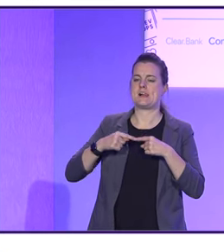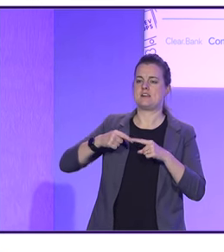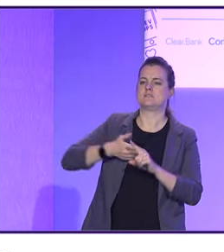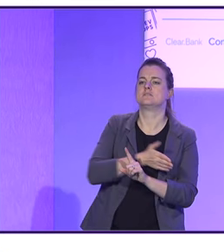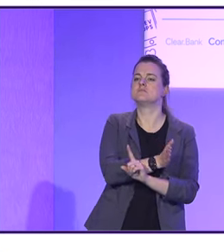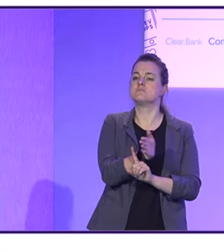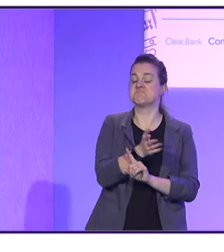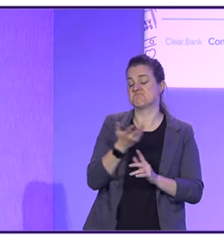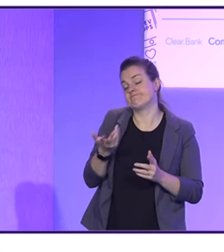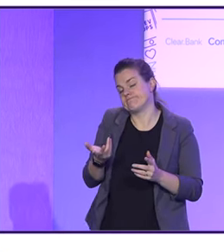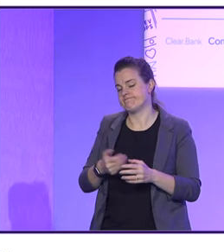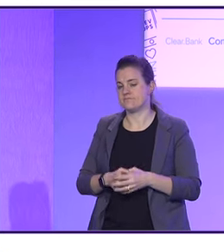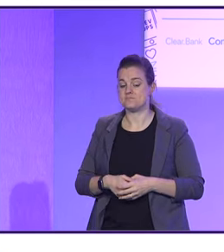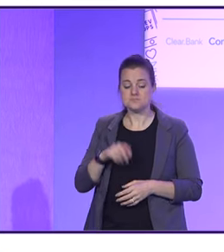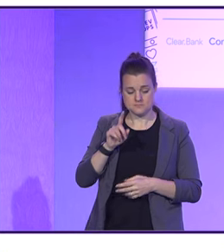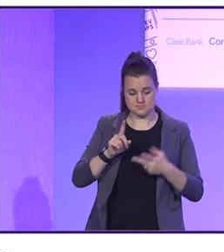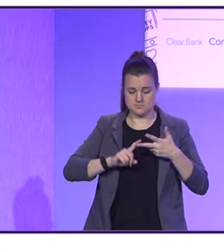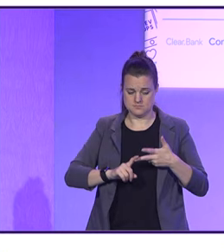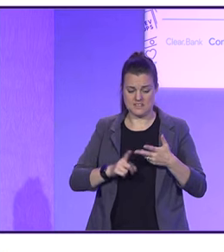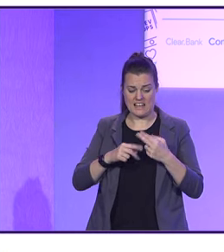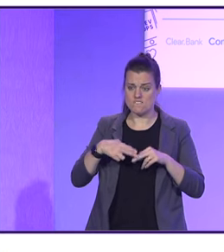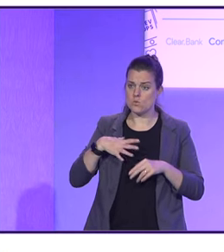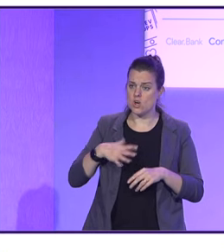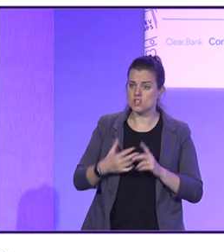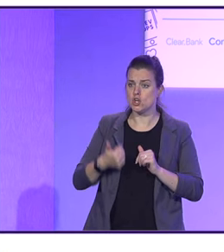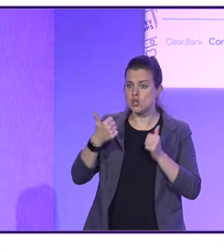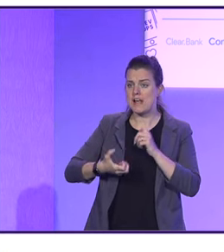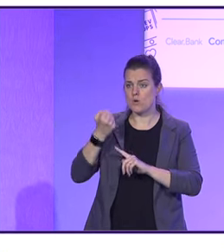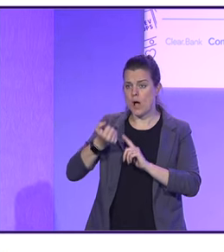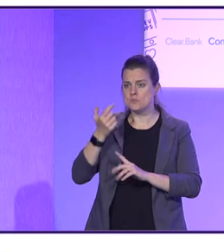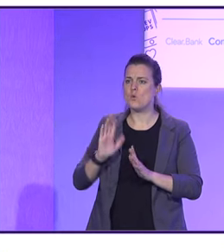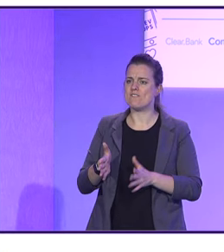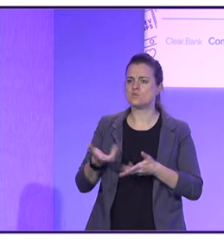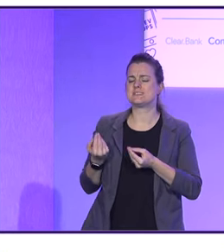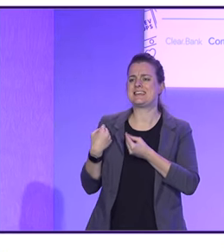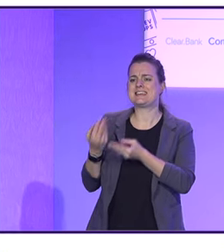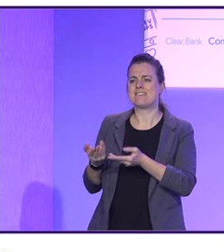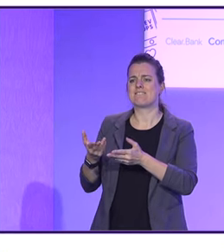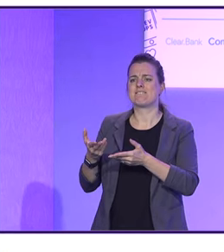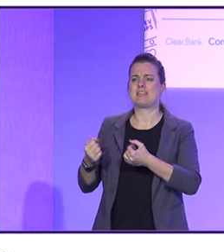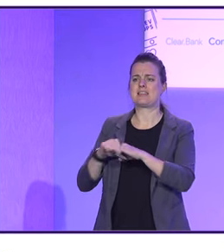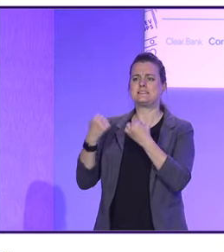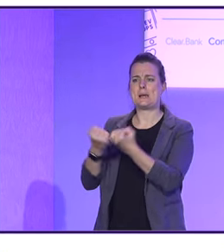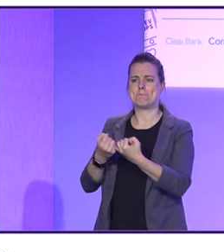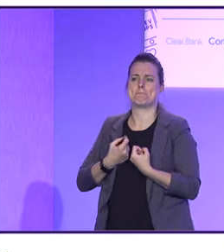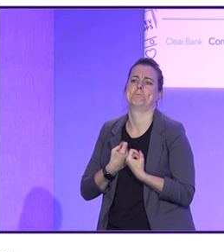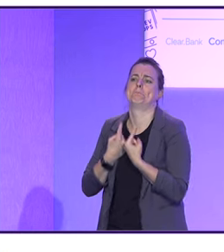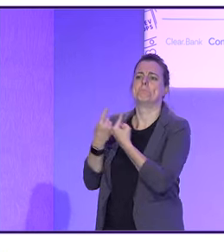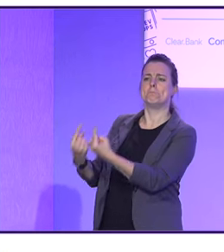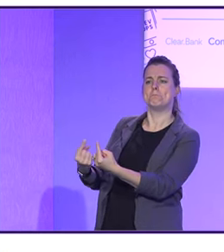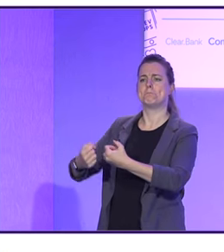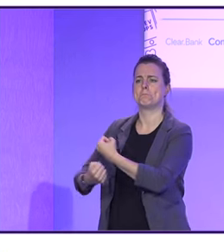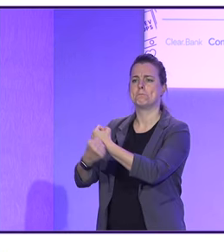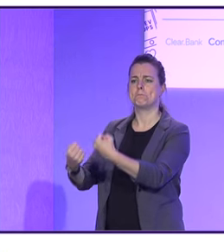If you want good outcomes, you need to give teams autonomy, and you need to make them feel safe. So I think one of the things I'm most proud about in this project is that the